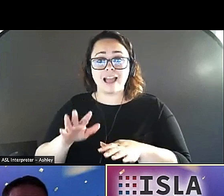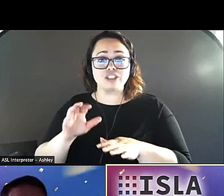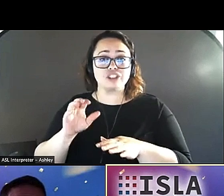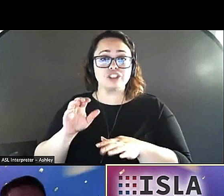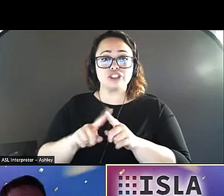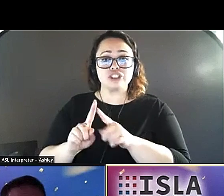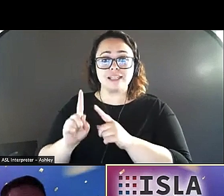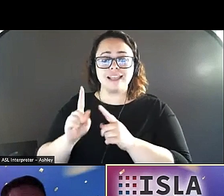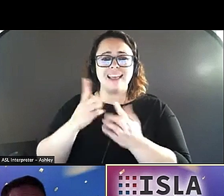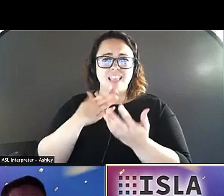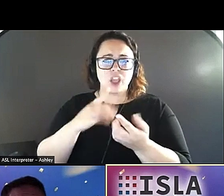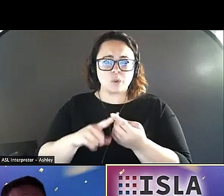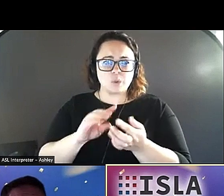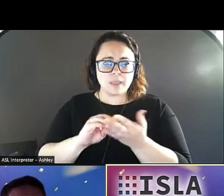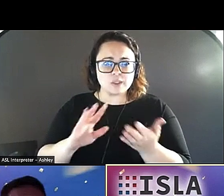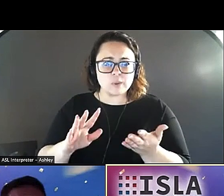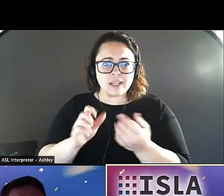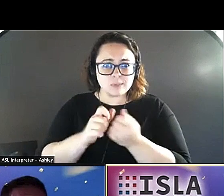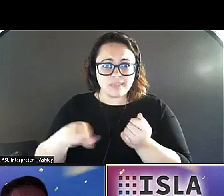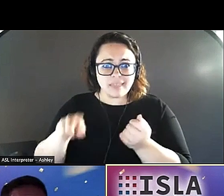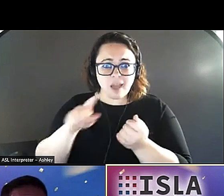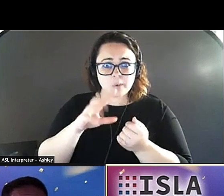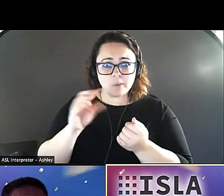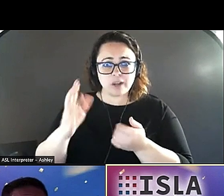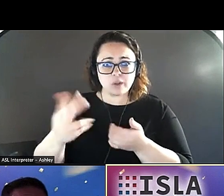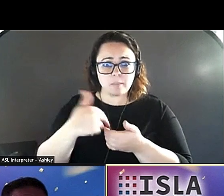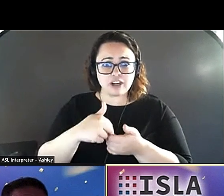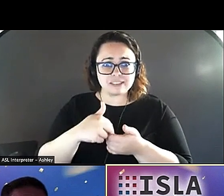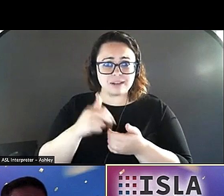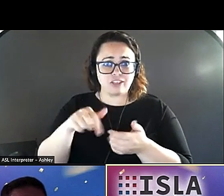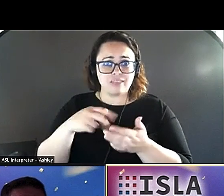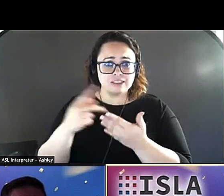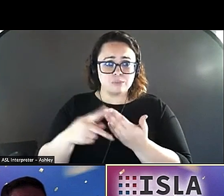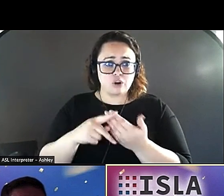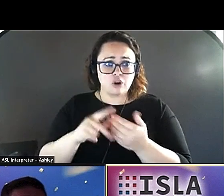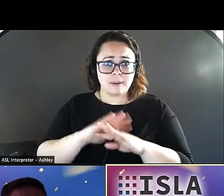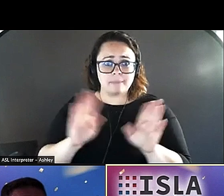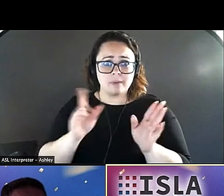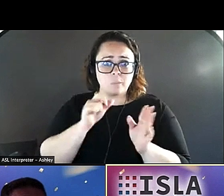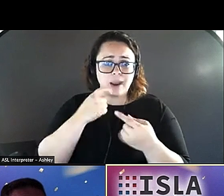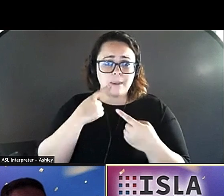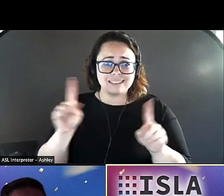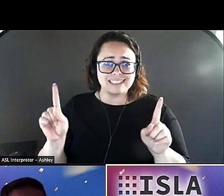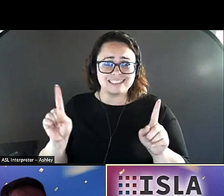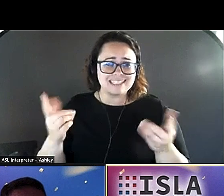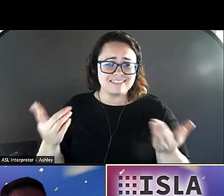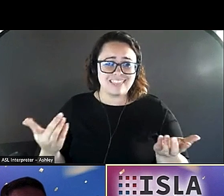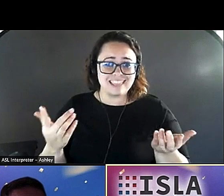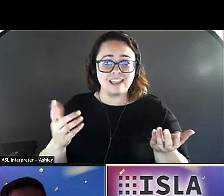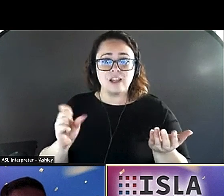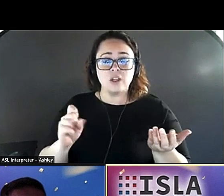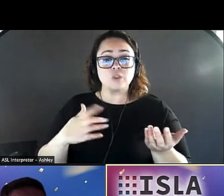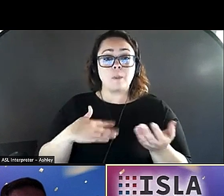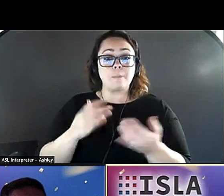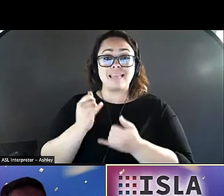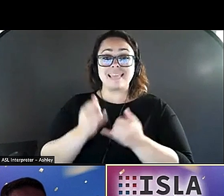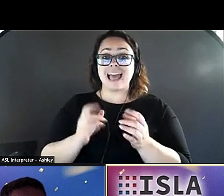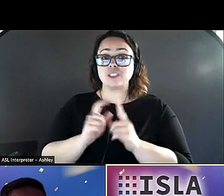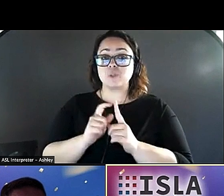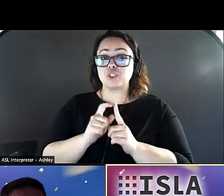you to the students. Without you guys and your participation, this program would not be successful. And so my parting words is that I